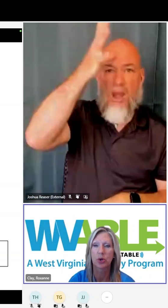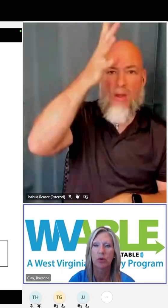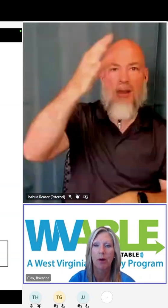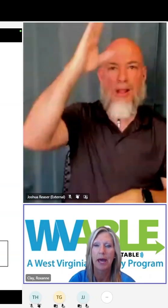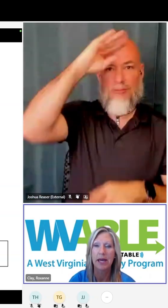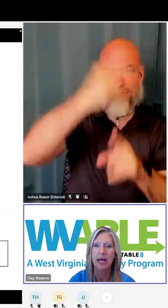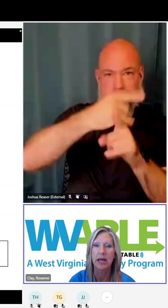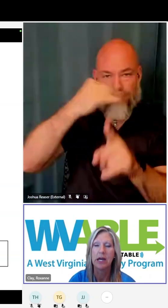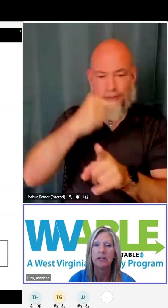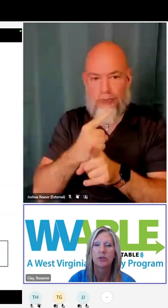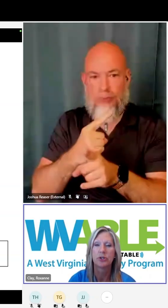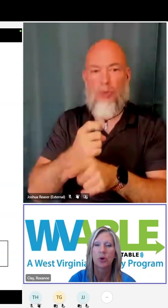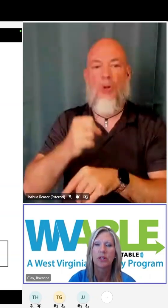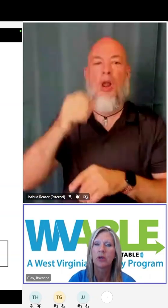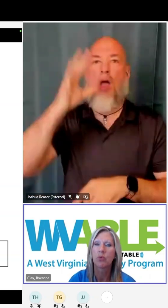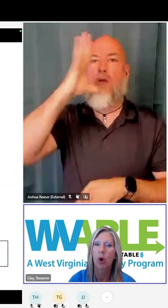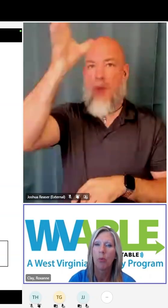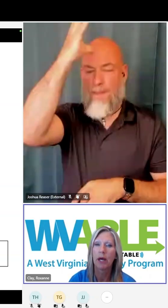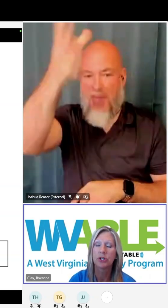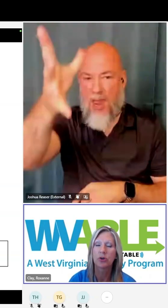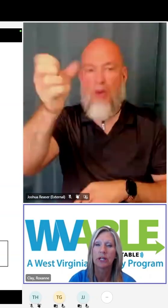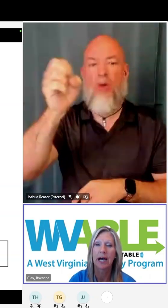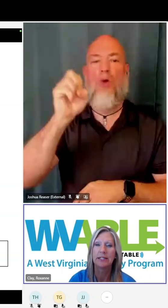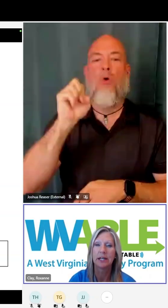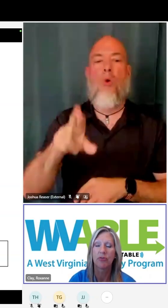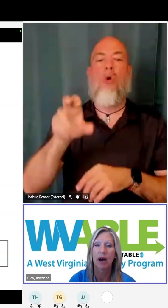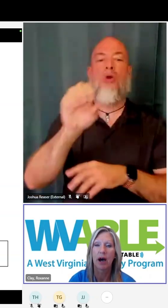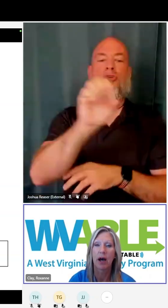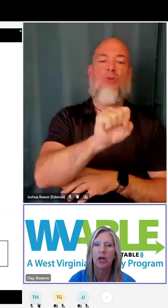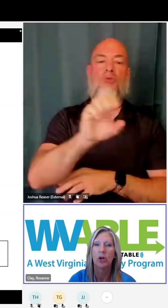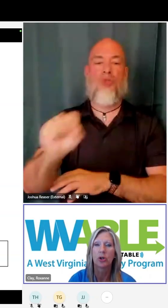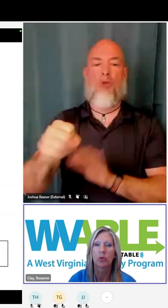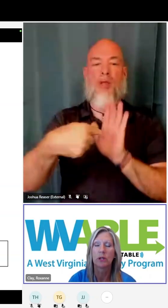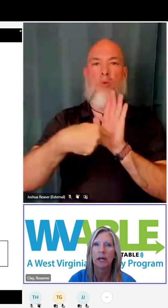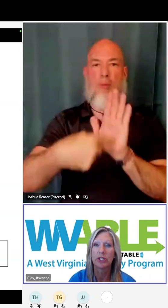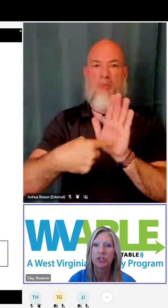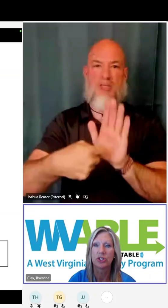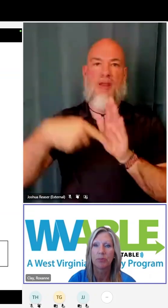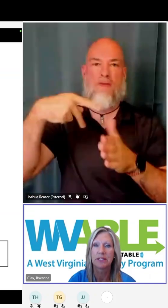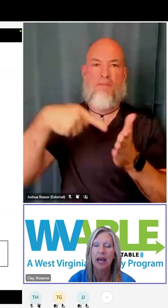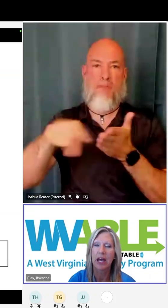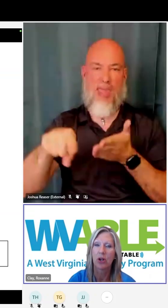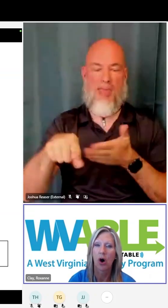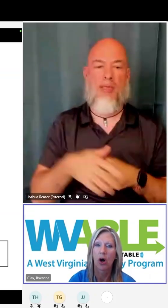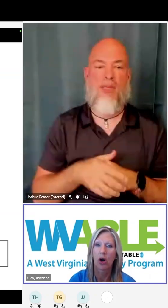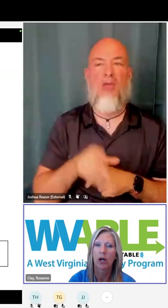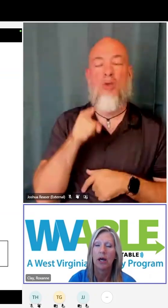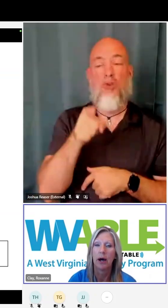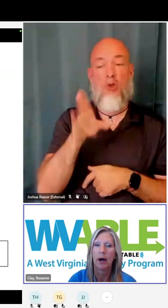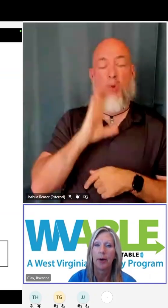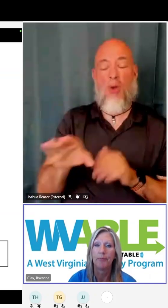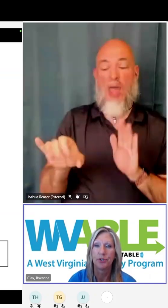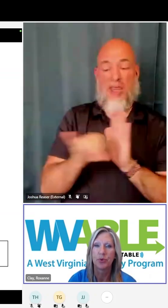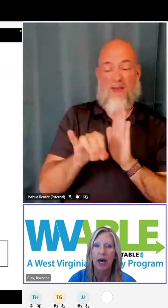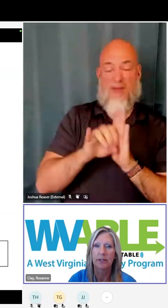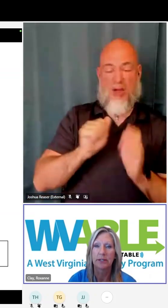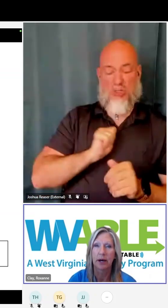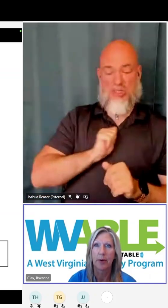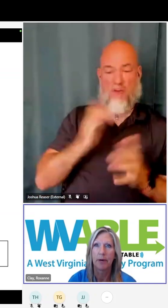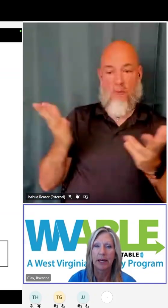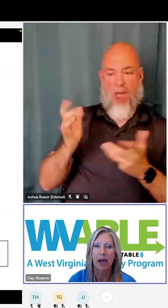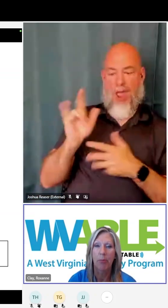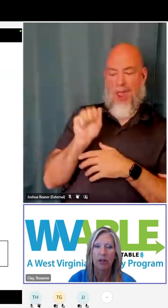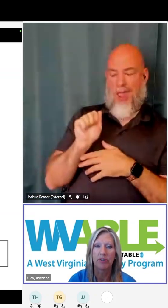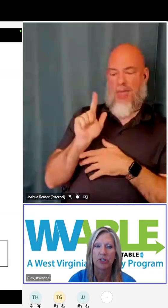Social Security rep payee. So during the enrollment, you're going to identify your relationship as the ALR to